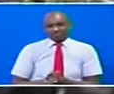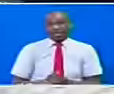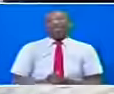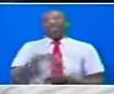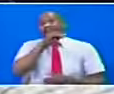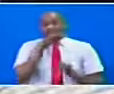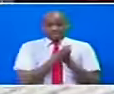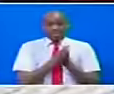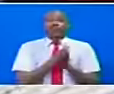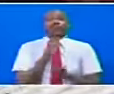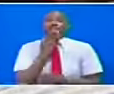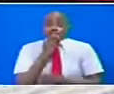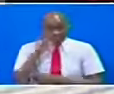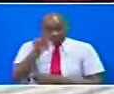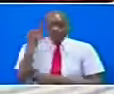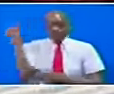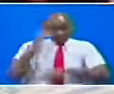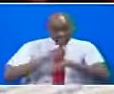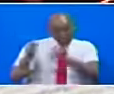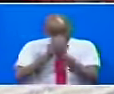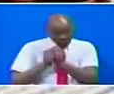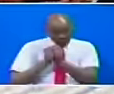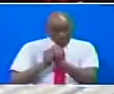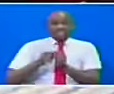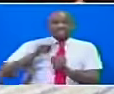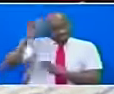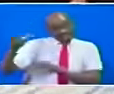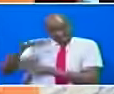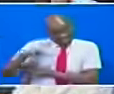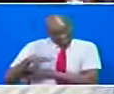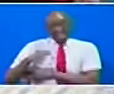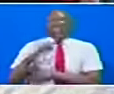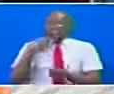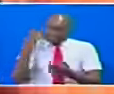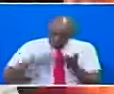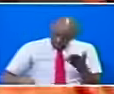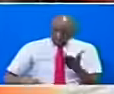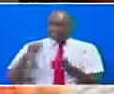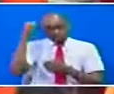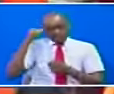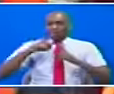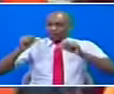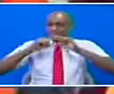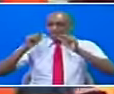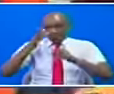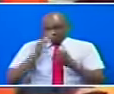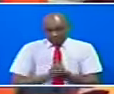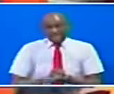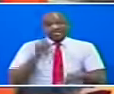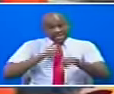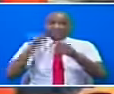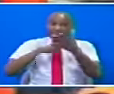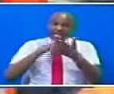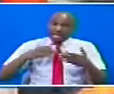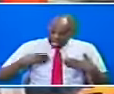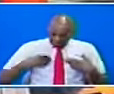Raila and Mudavadi tagged along for 2 days in Jubilee backyard, making explicit political statements. Kwenye makosa